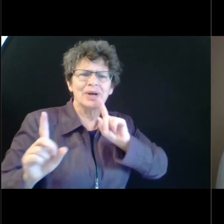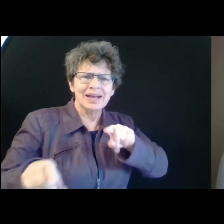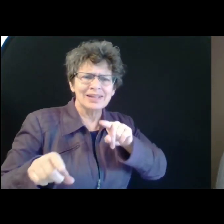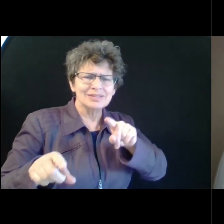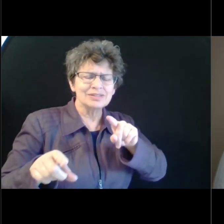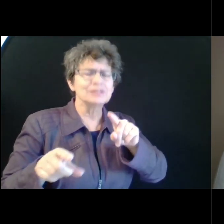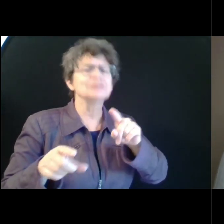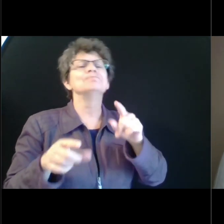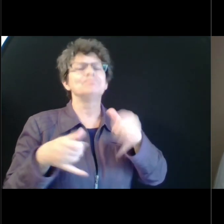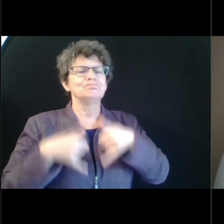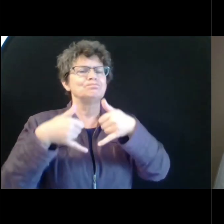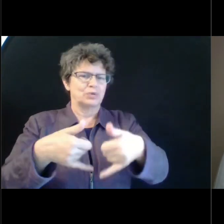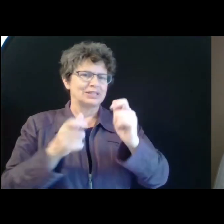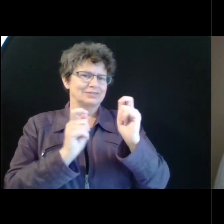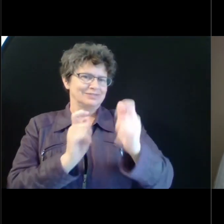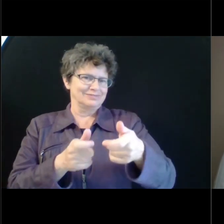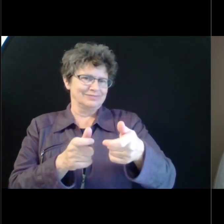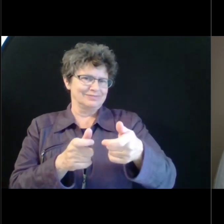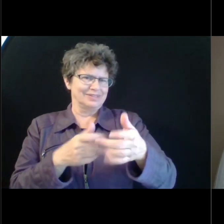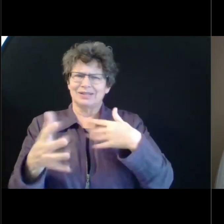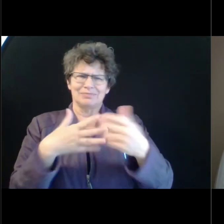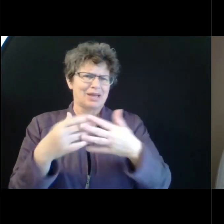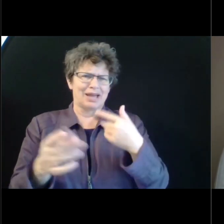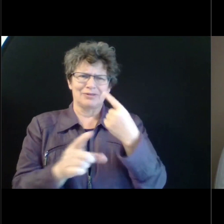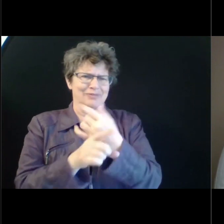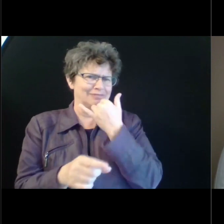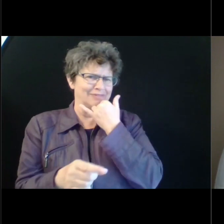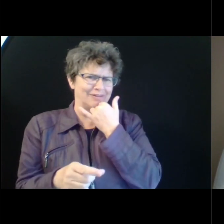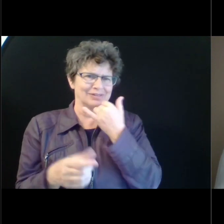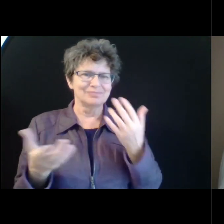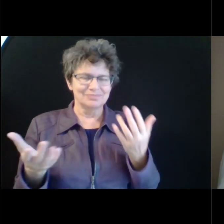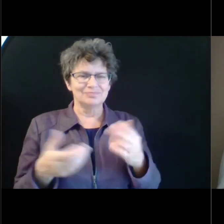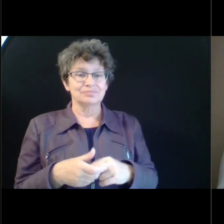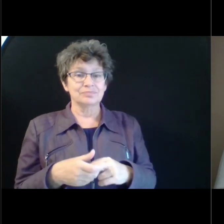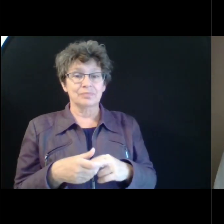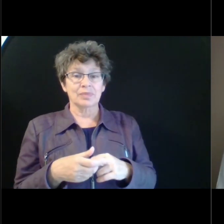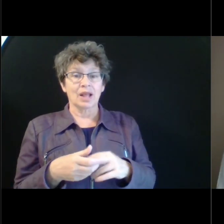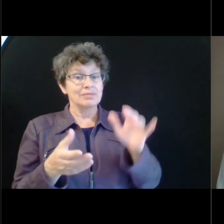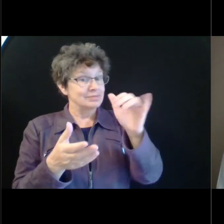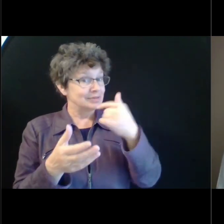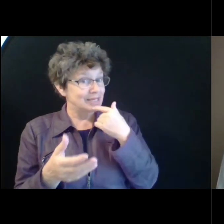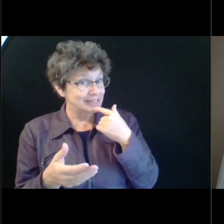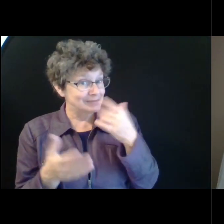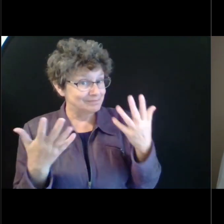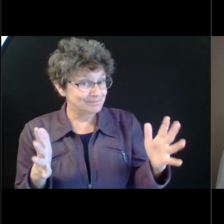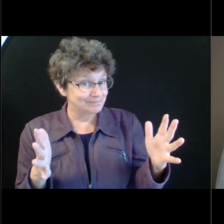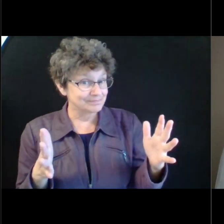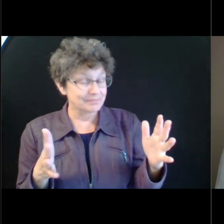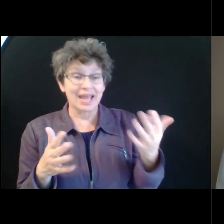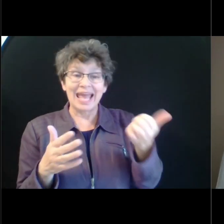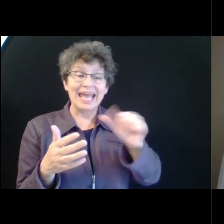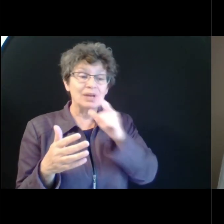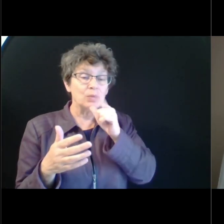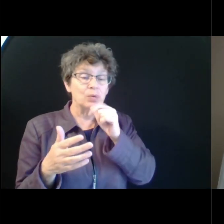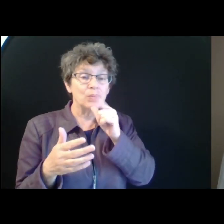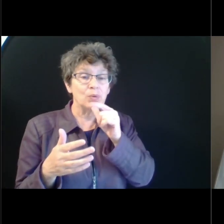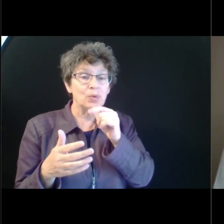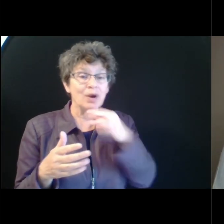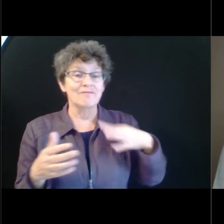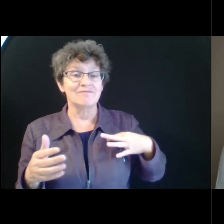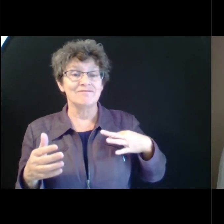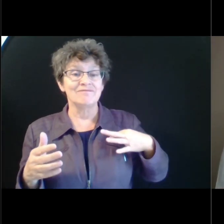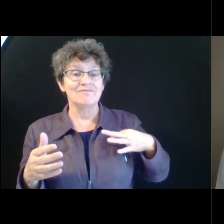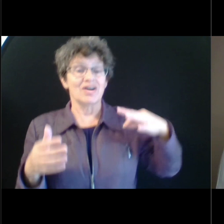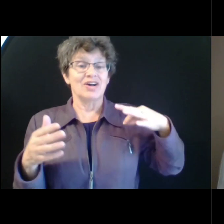we've learned so far during this session. So with that said, are there any volunteers to kick